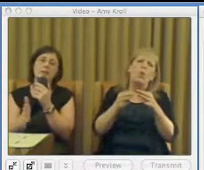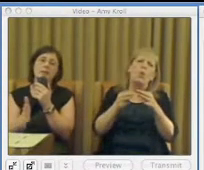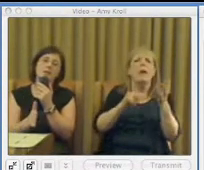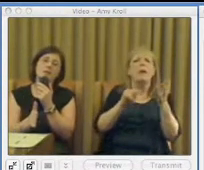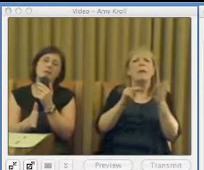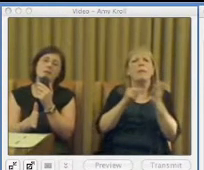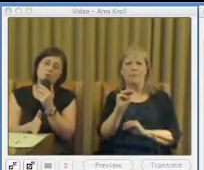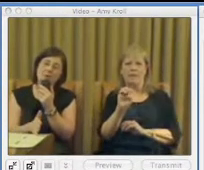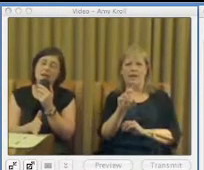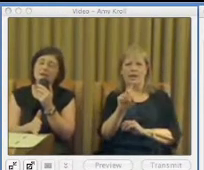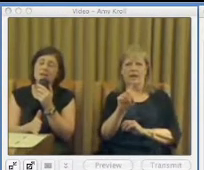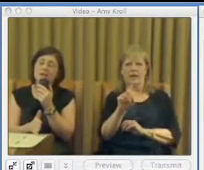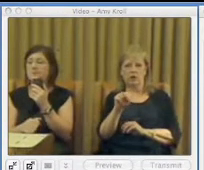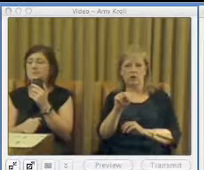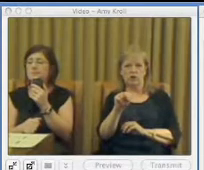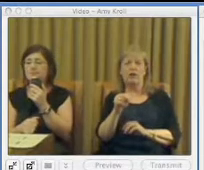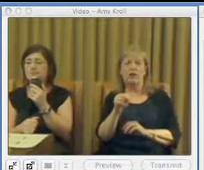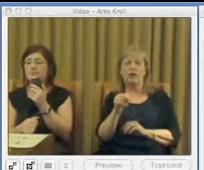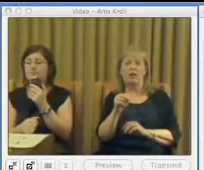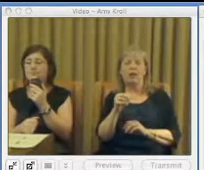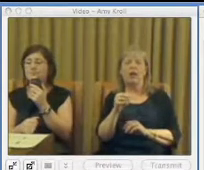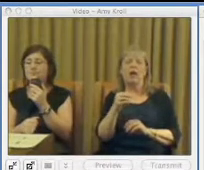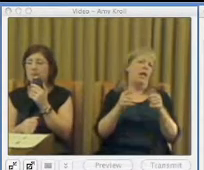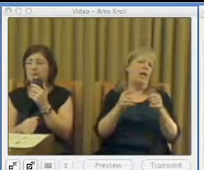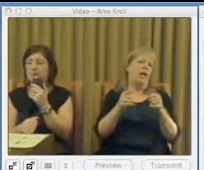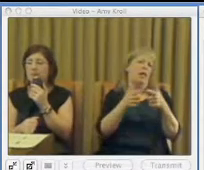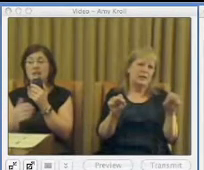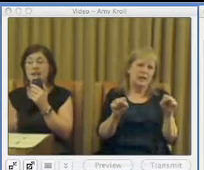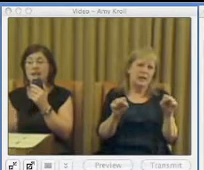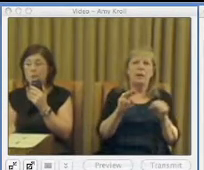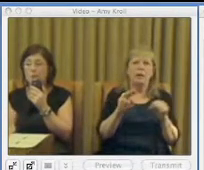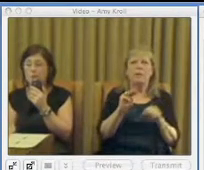linguistic mediation, cultural mediation,